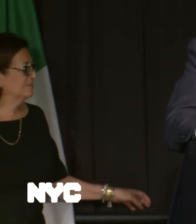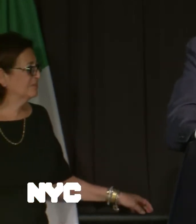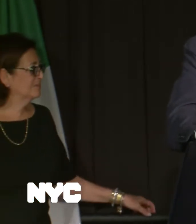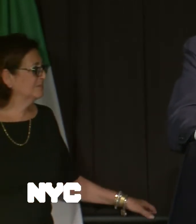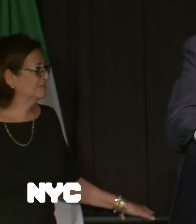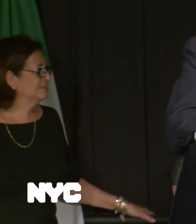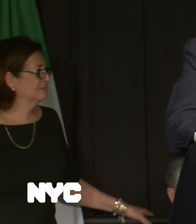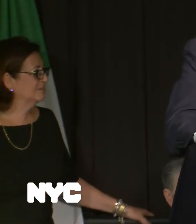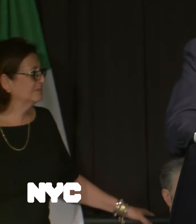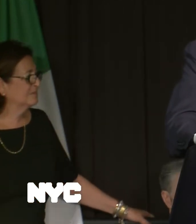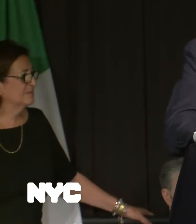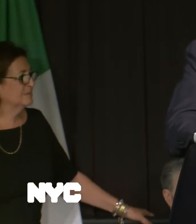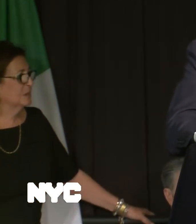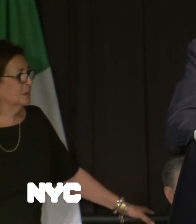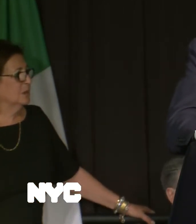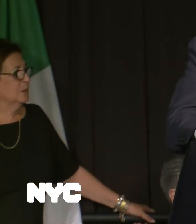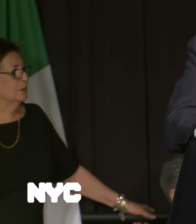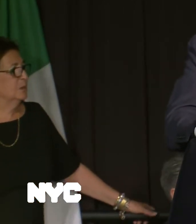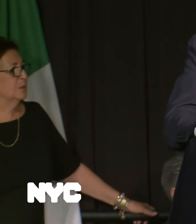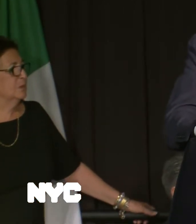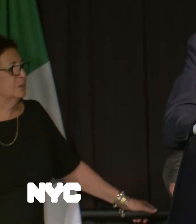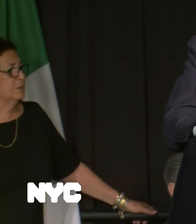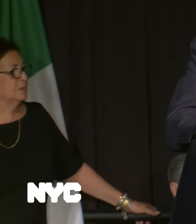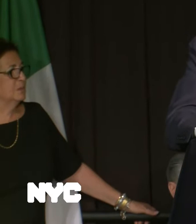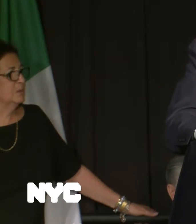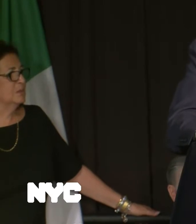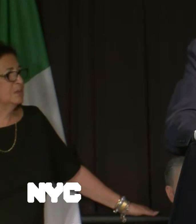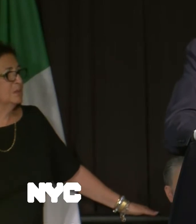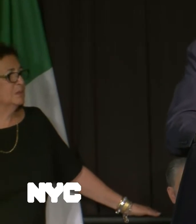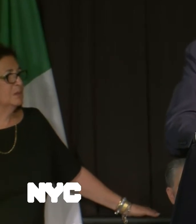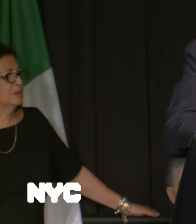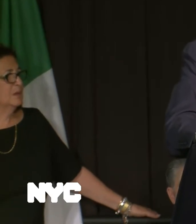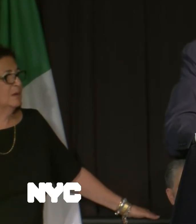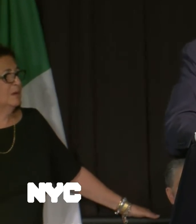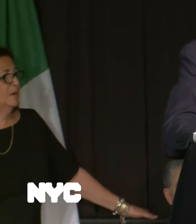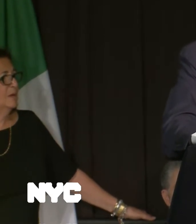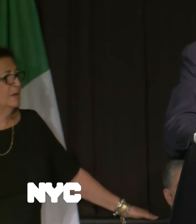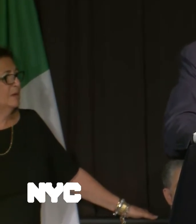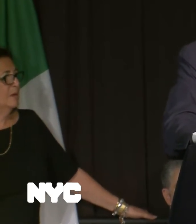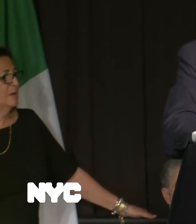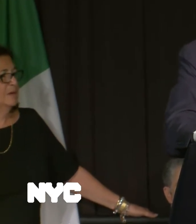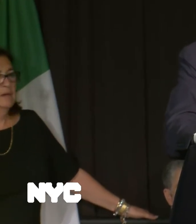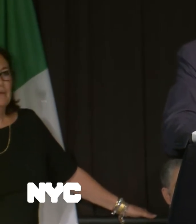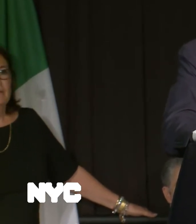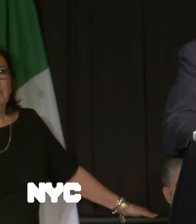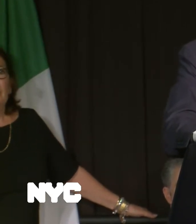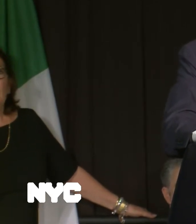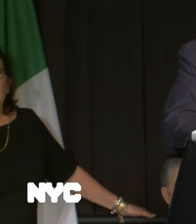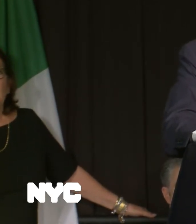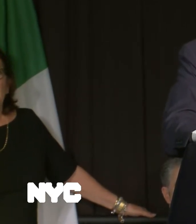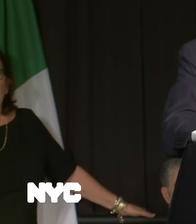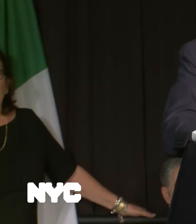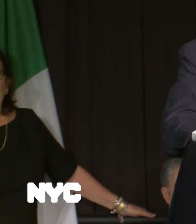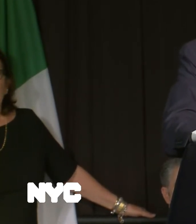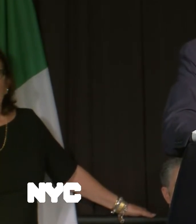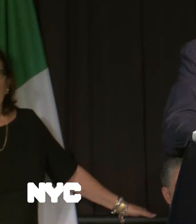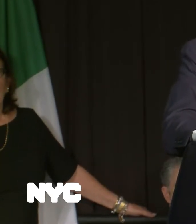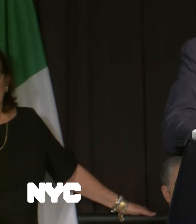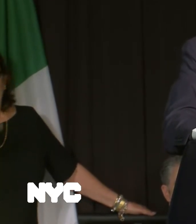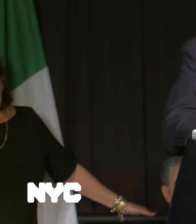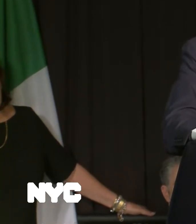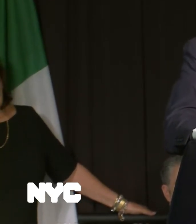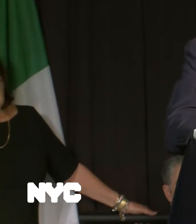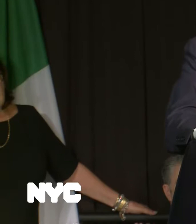The first one, he did something that impressed me so much. When he was named to be